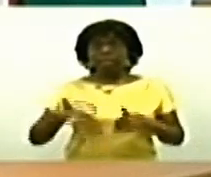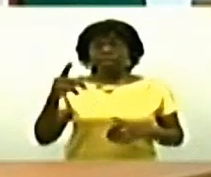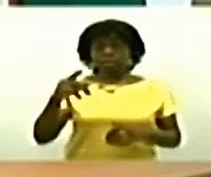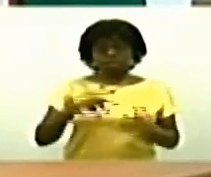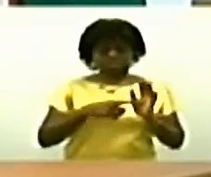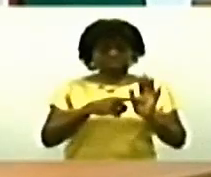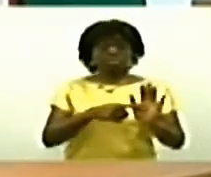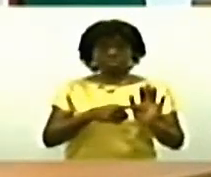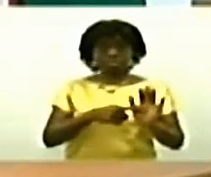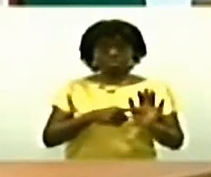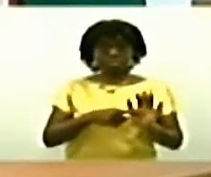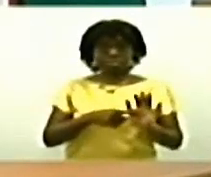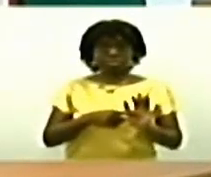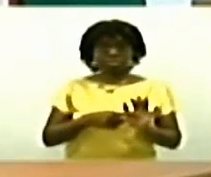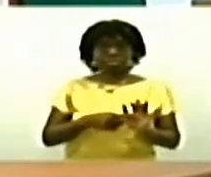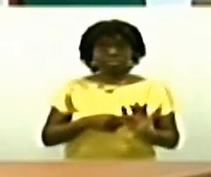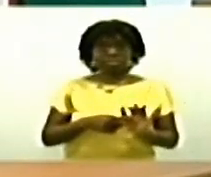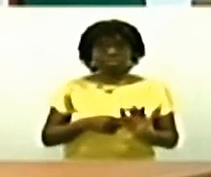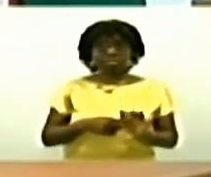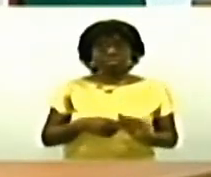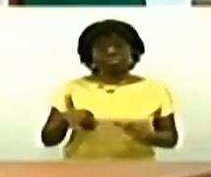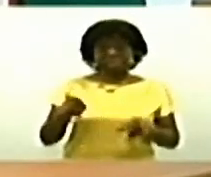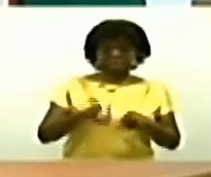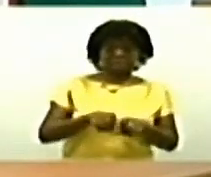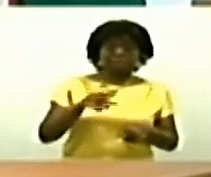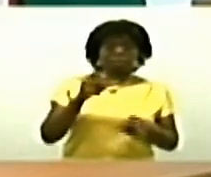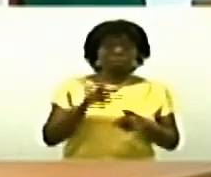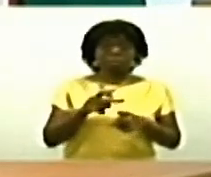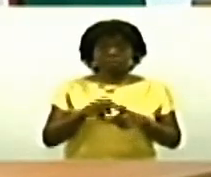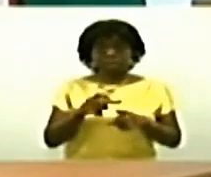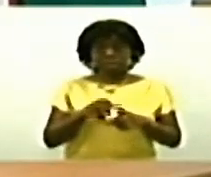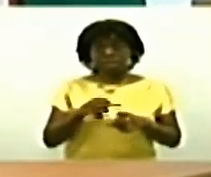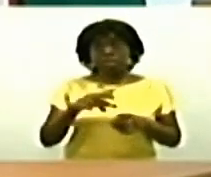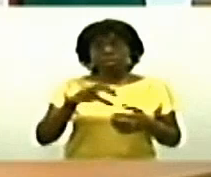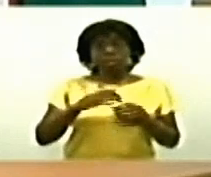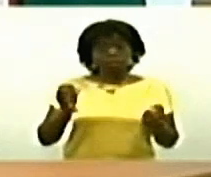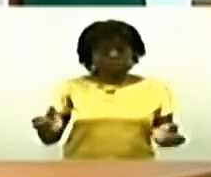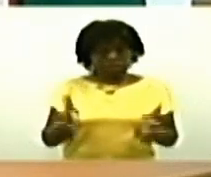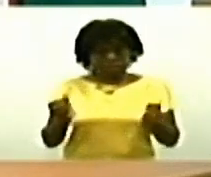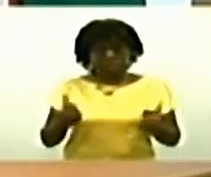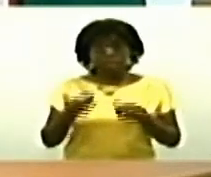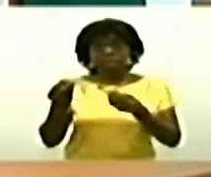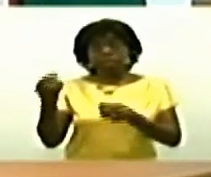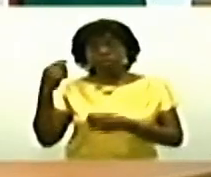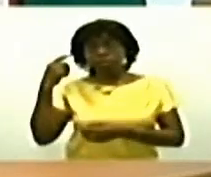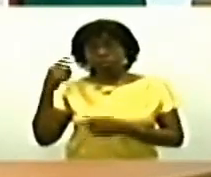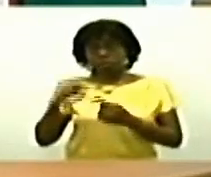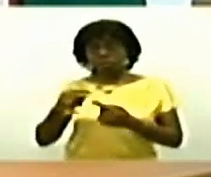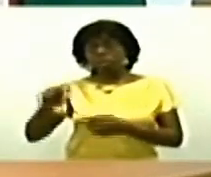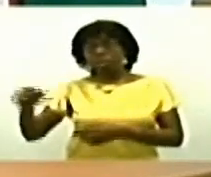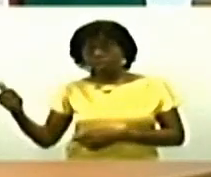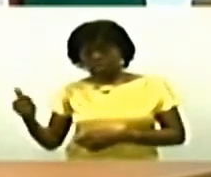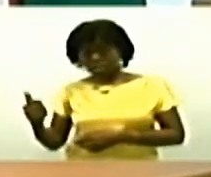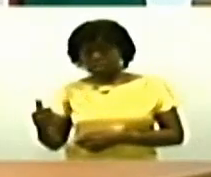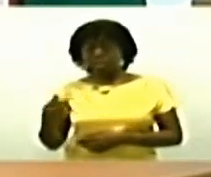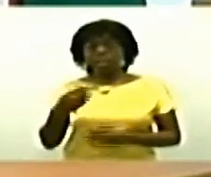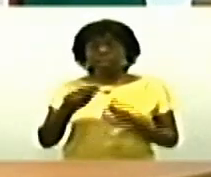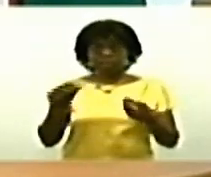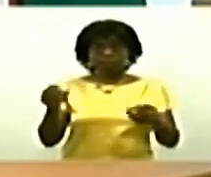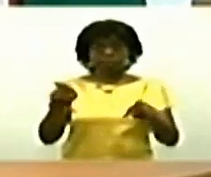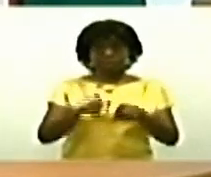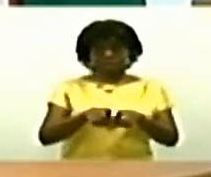exhibited. The same words of encouragement that I've given to your colleague, I will give to